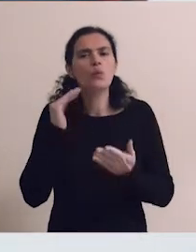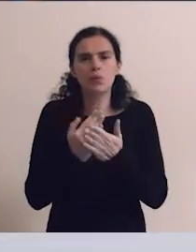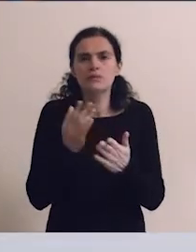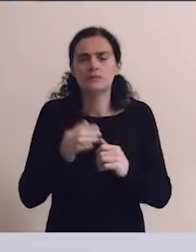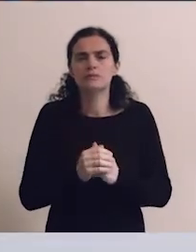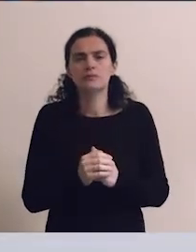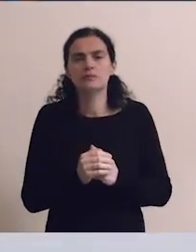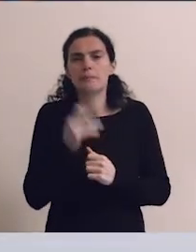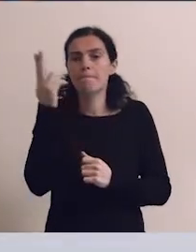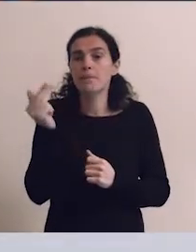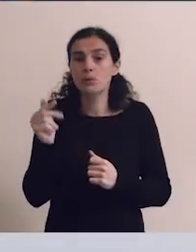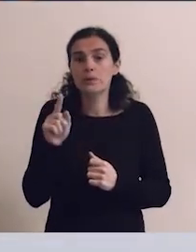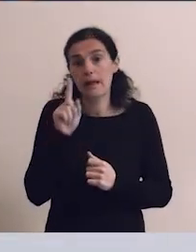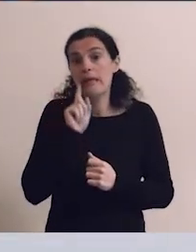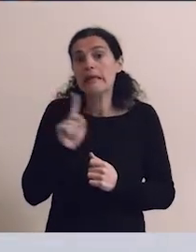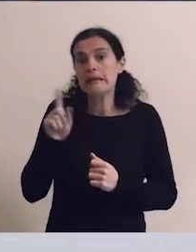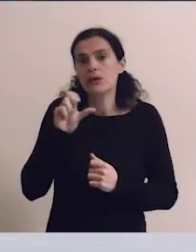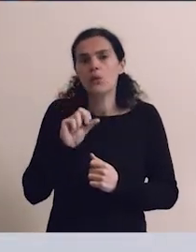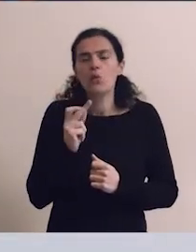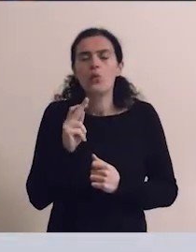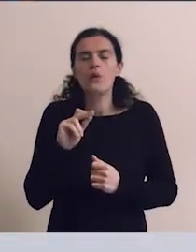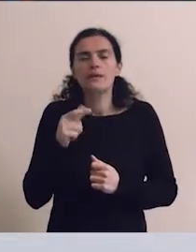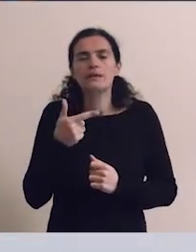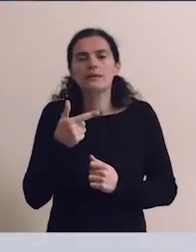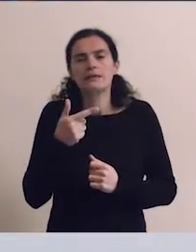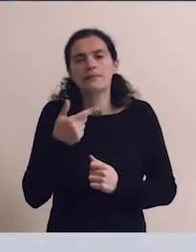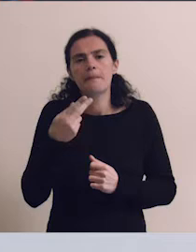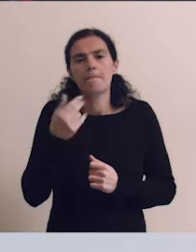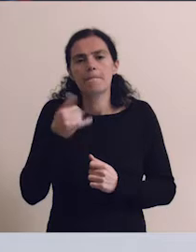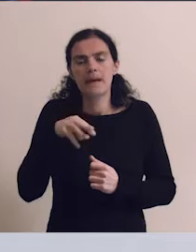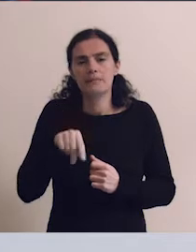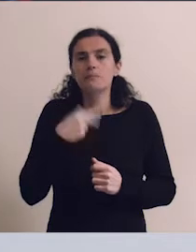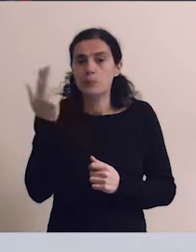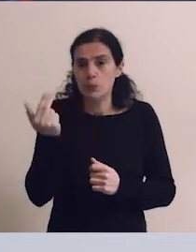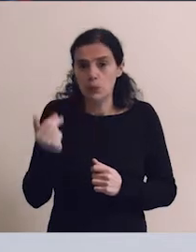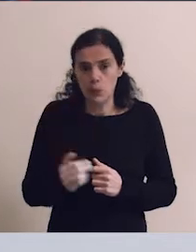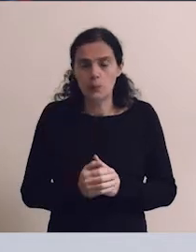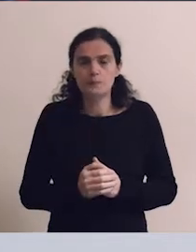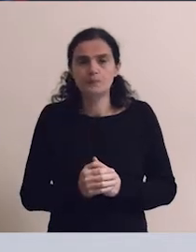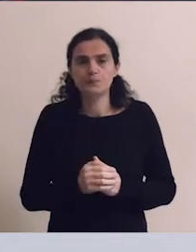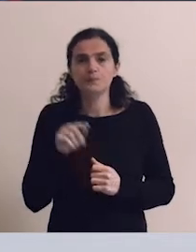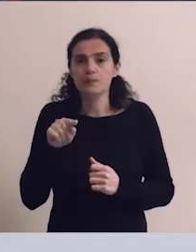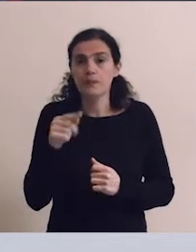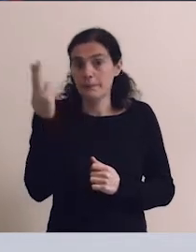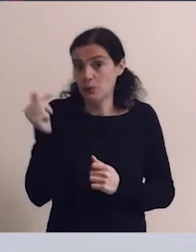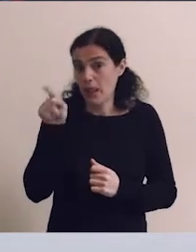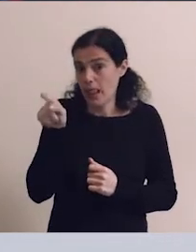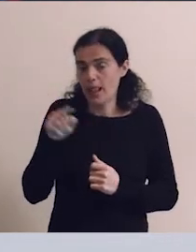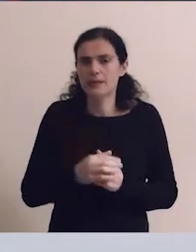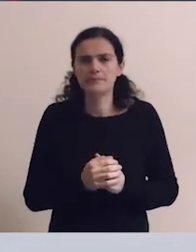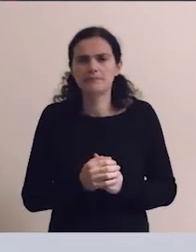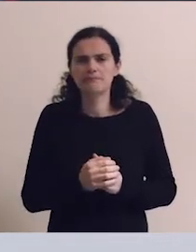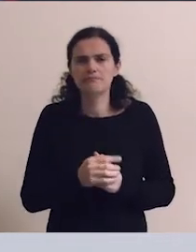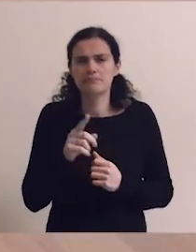is also the last painting that Rebecca Quaytman has painted. The painting that